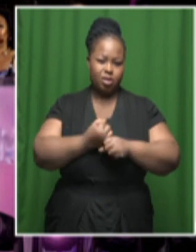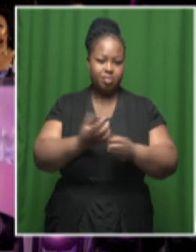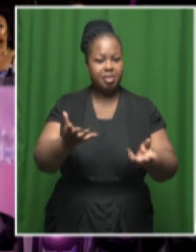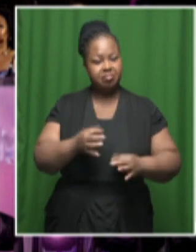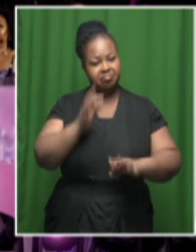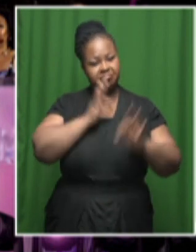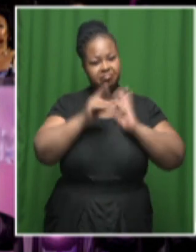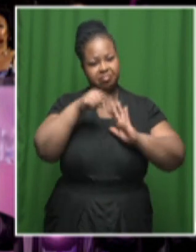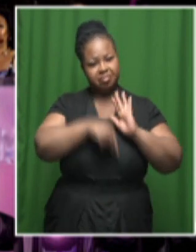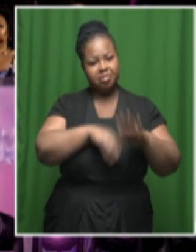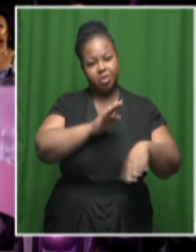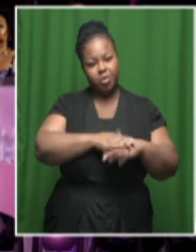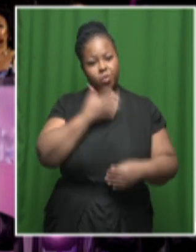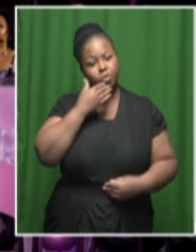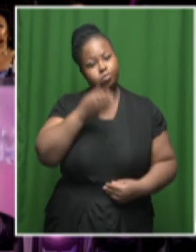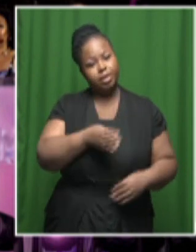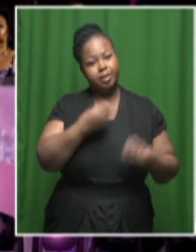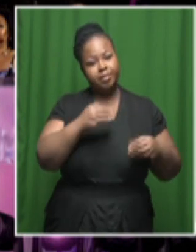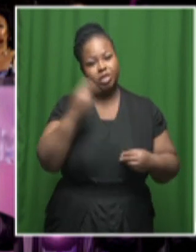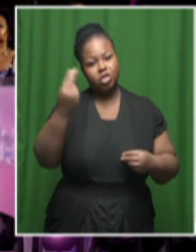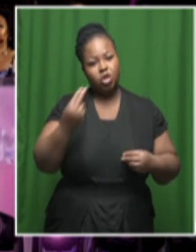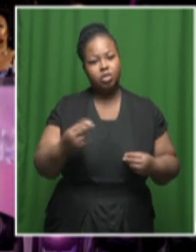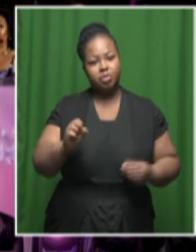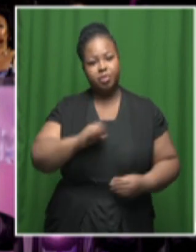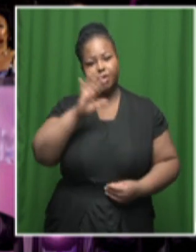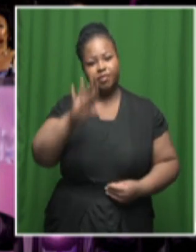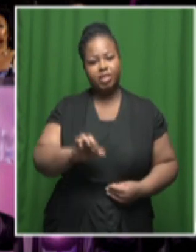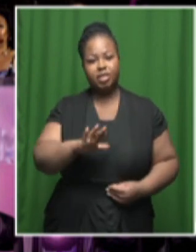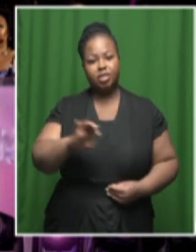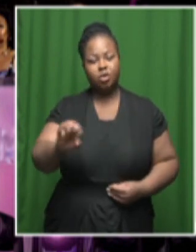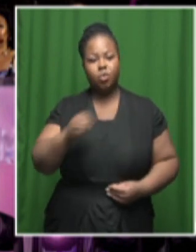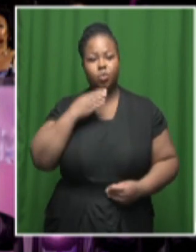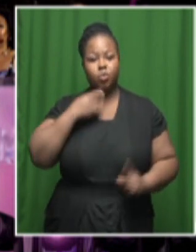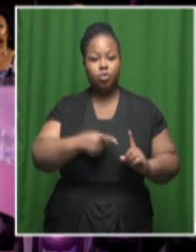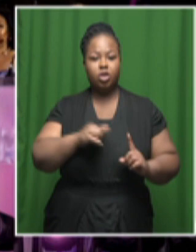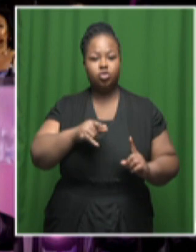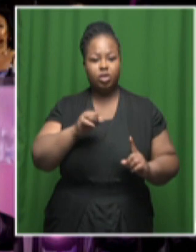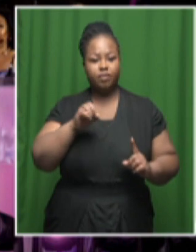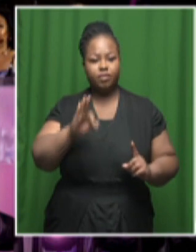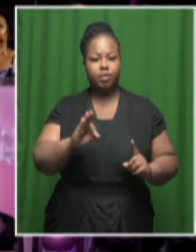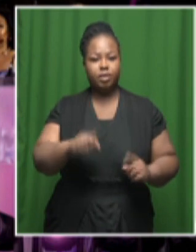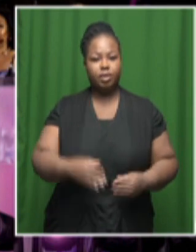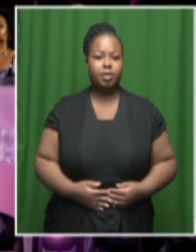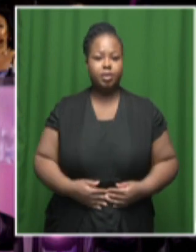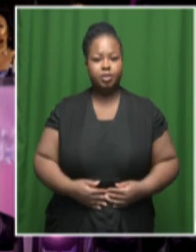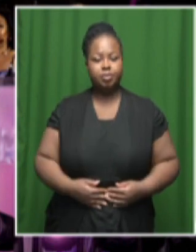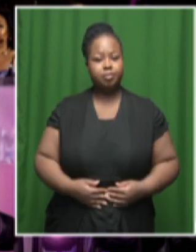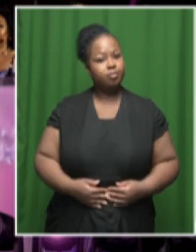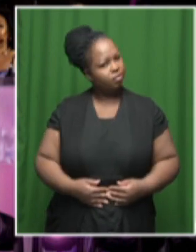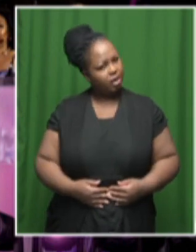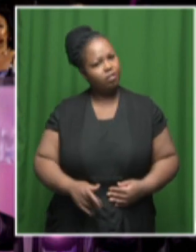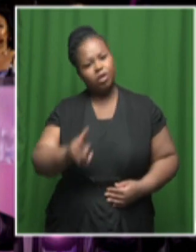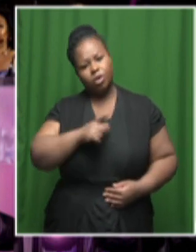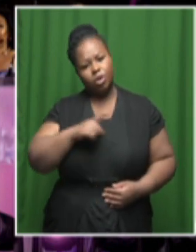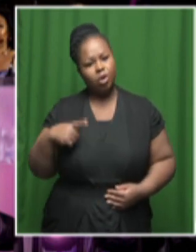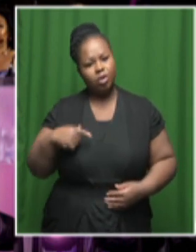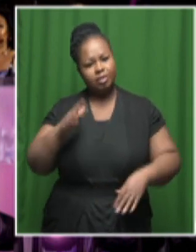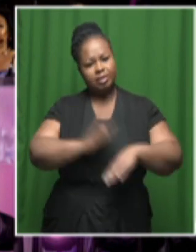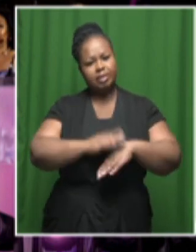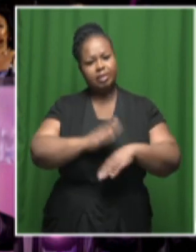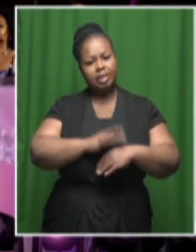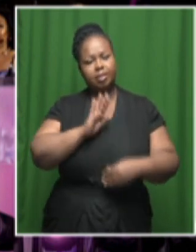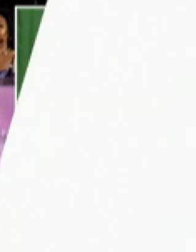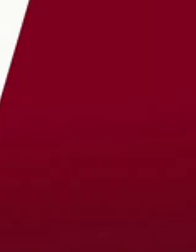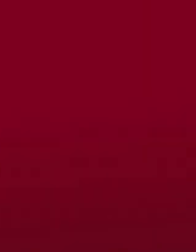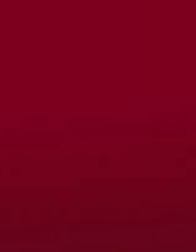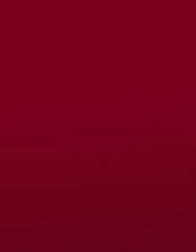tell us more, we're joined in studio by Business Arts South Africa CEO Ashraf, Johaardien, who I actually haven't spoken to since he was appointed. Good